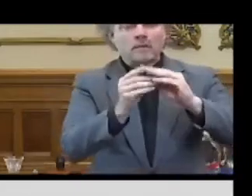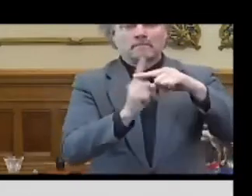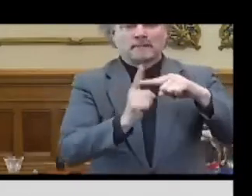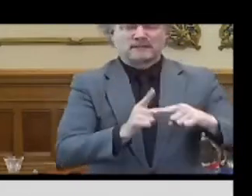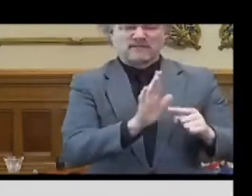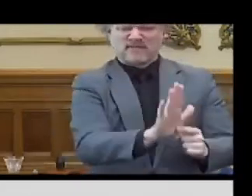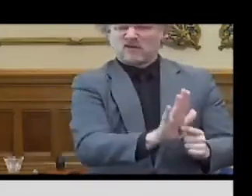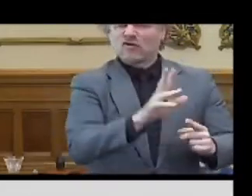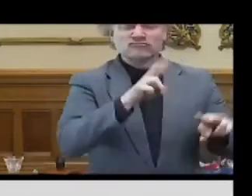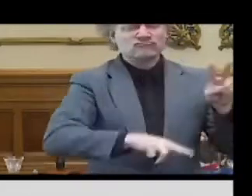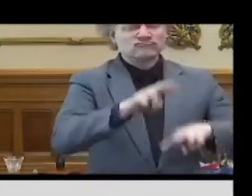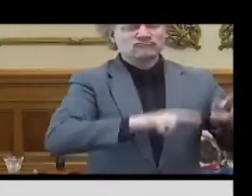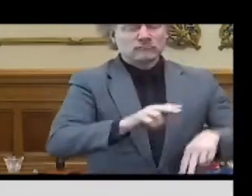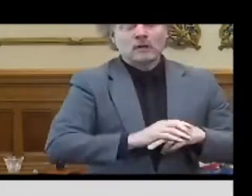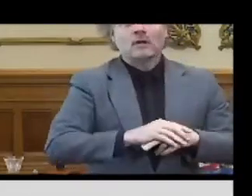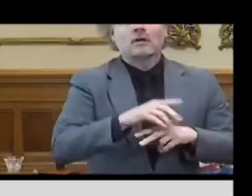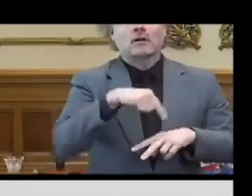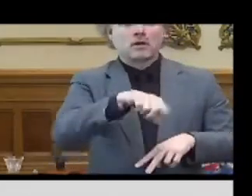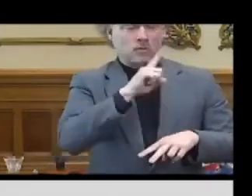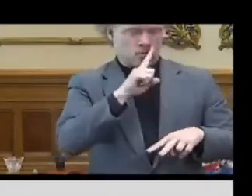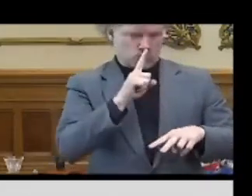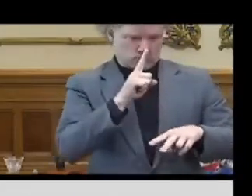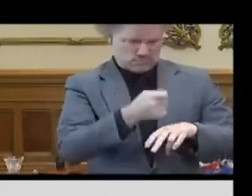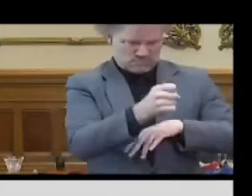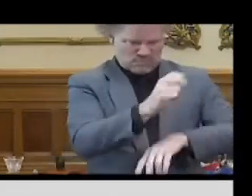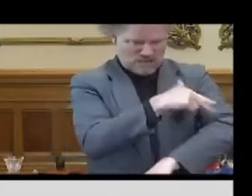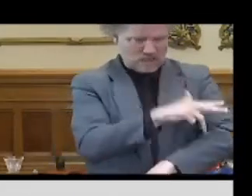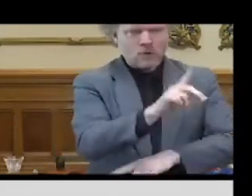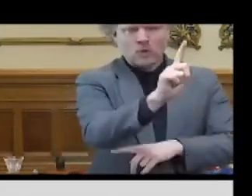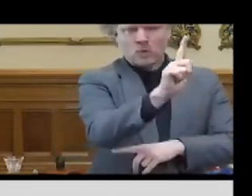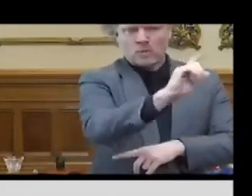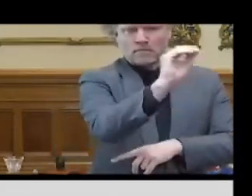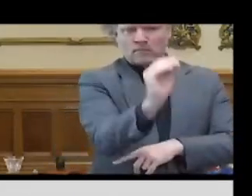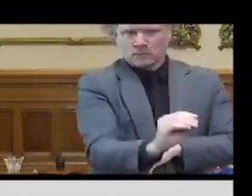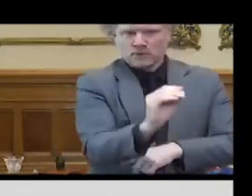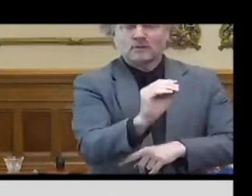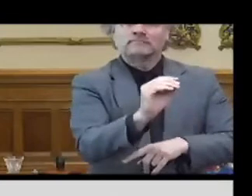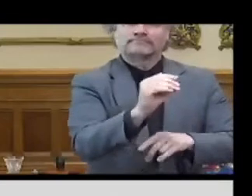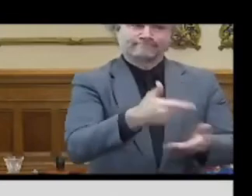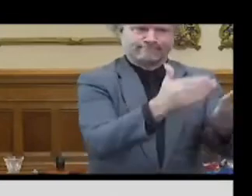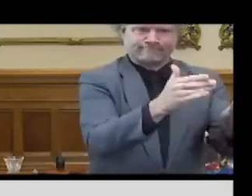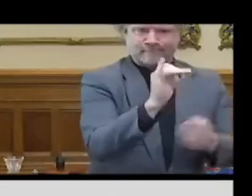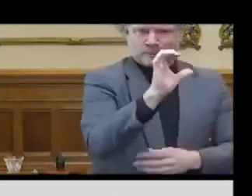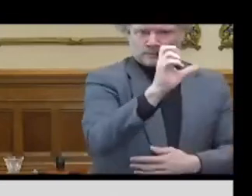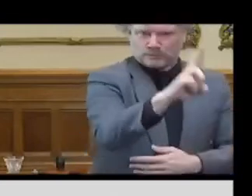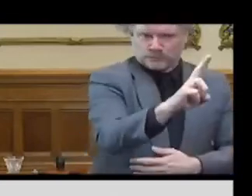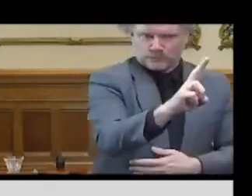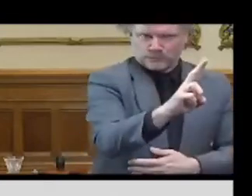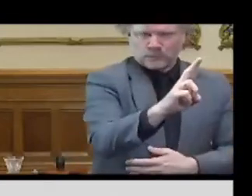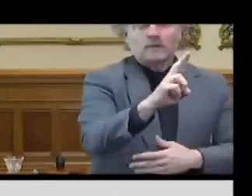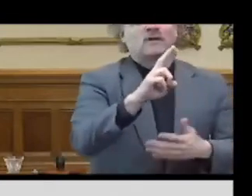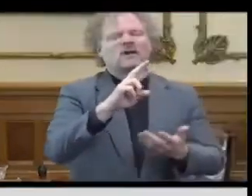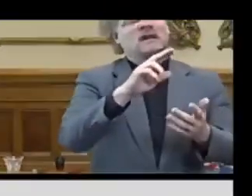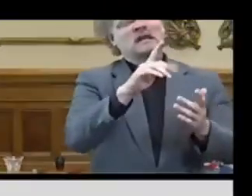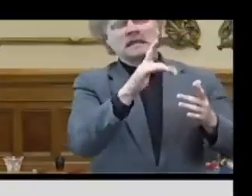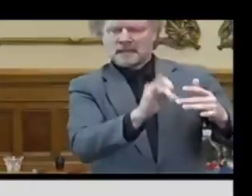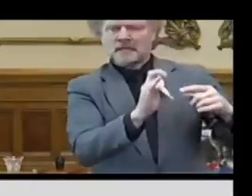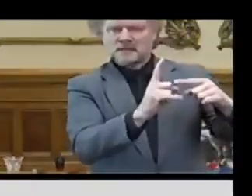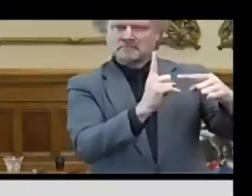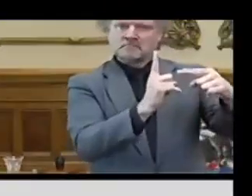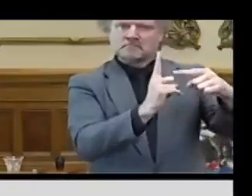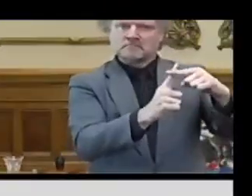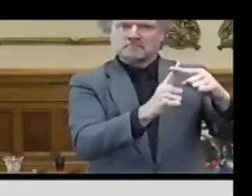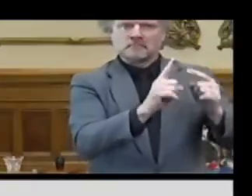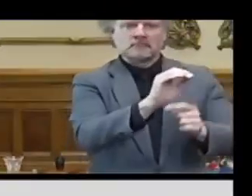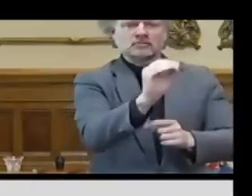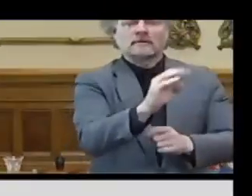reviewed. Of those who were hospitalized, 21% were admitted to the ICU, and that represents a